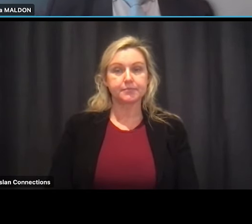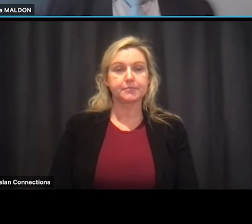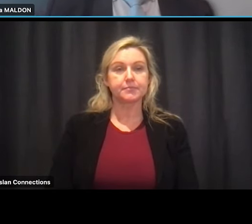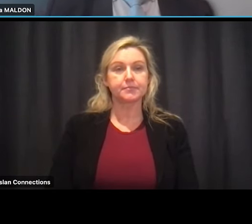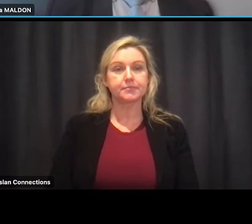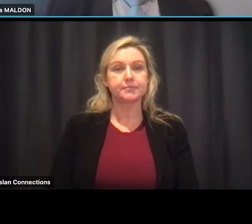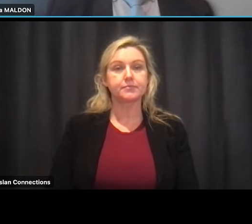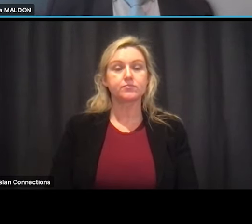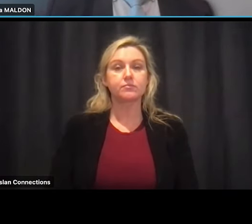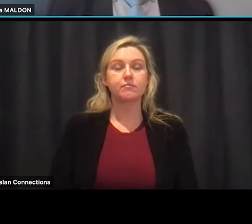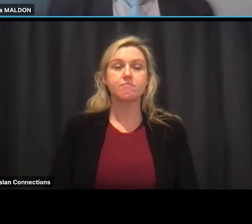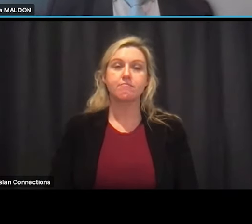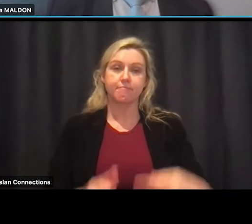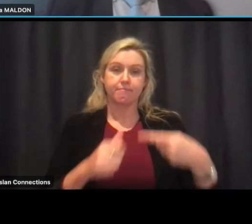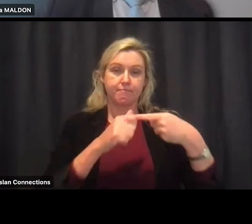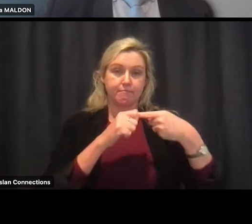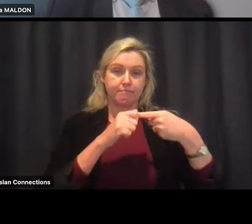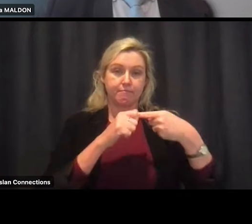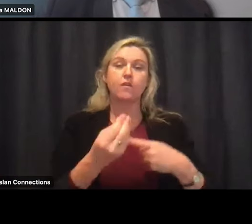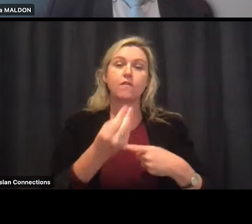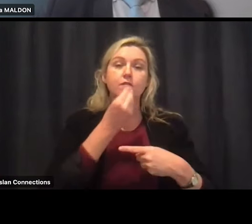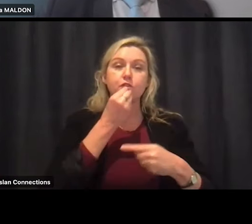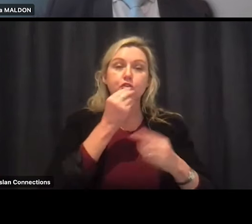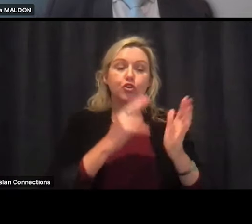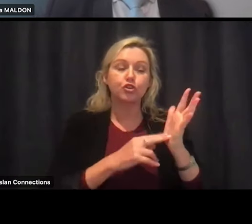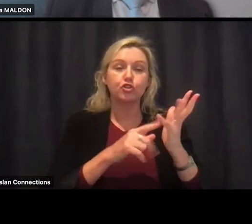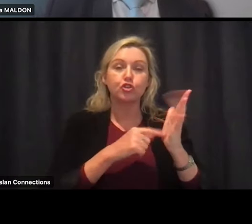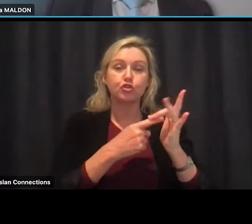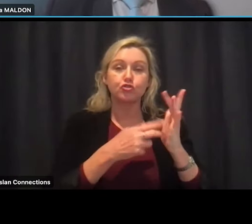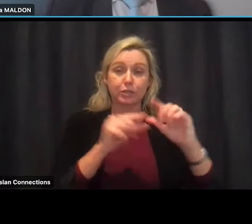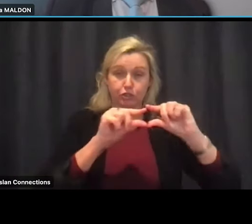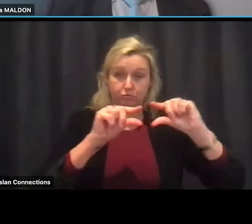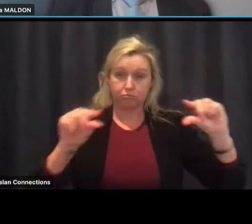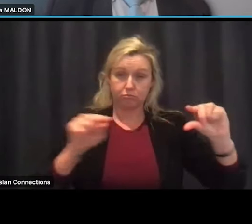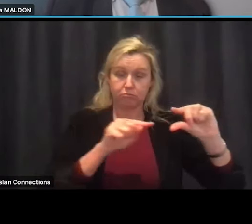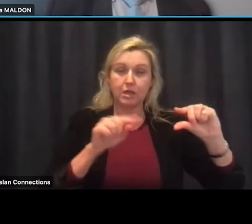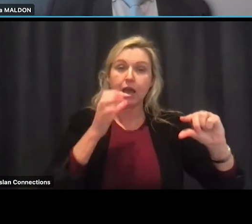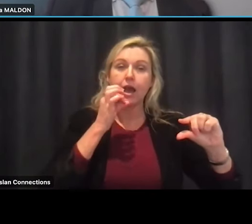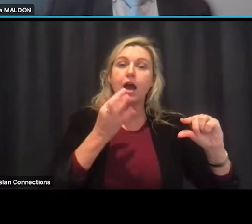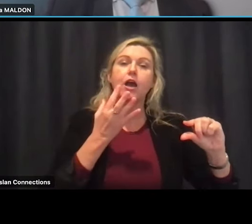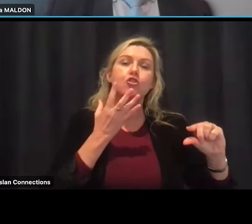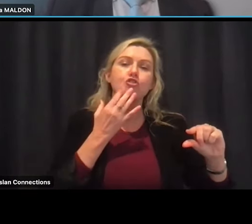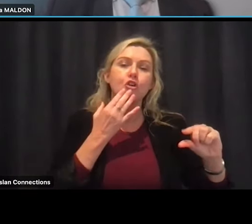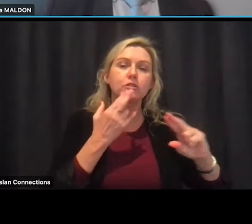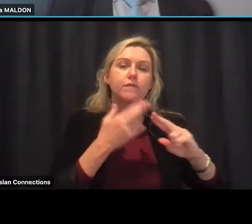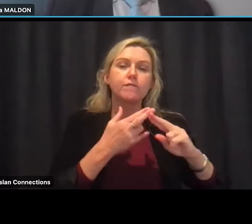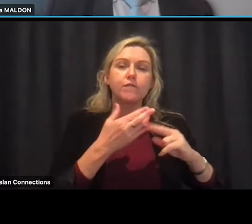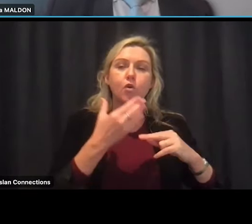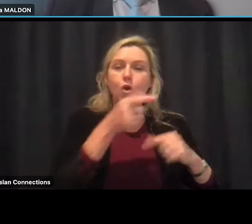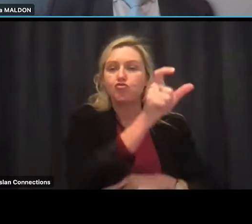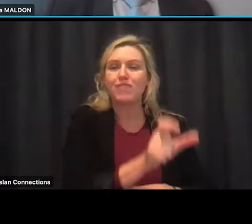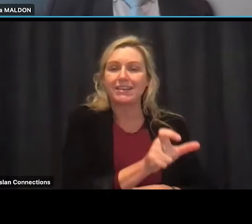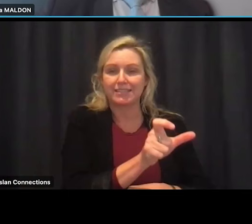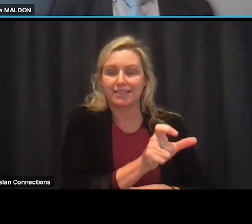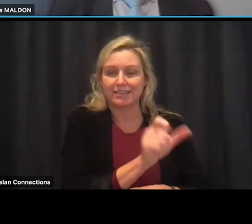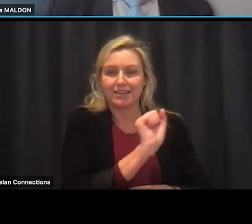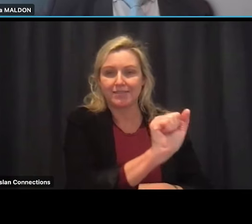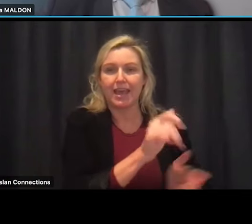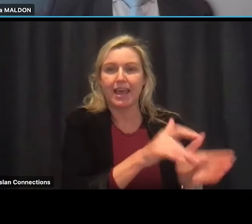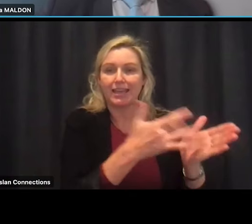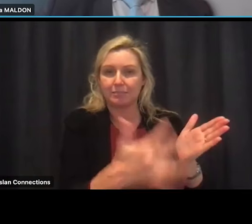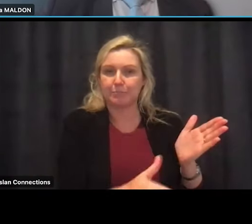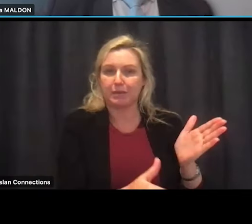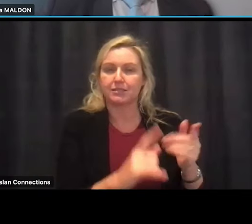The first section in the food and nutrition report asks for costs related to resident expenses, which are broken down